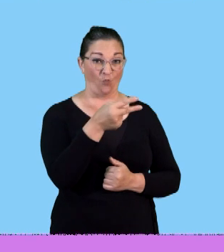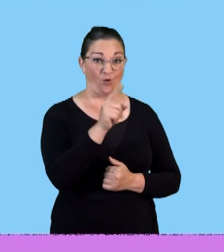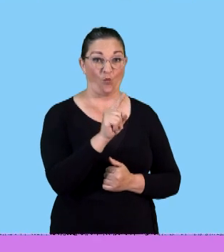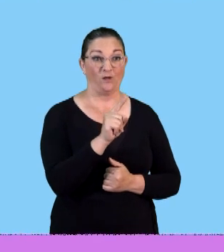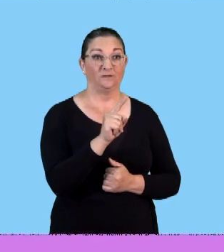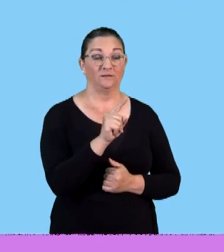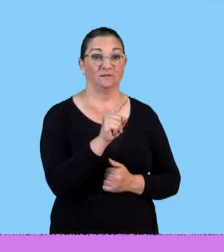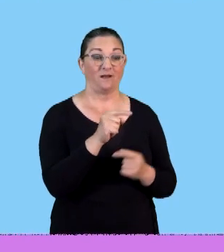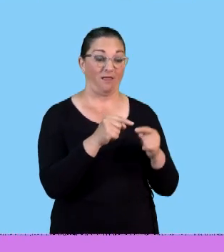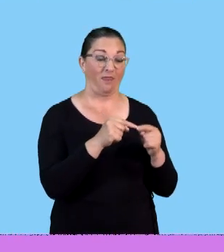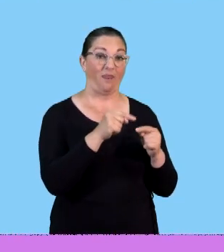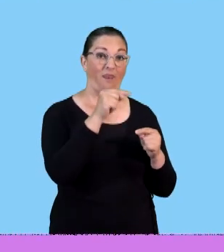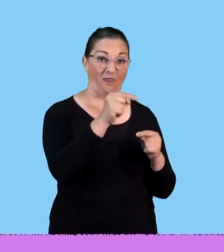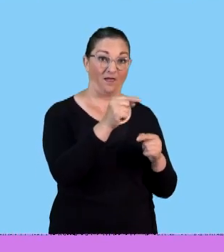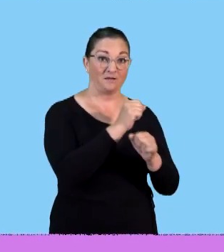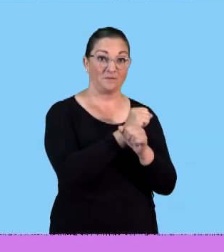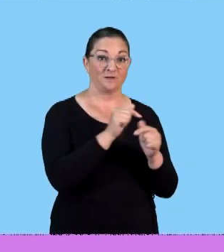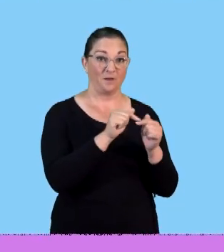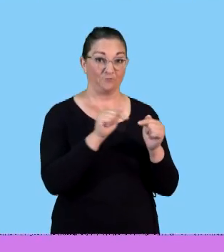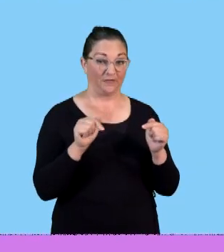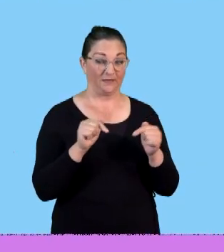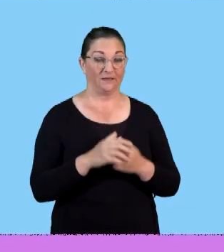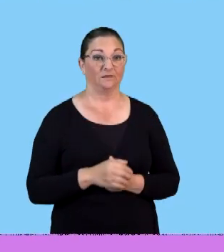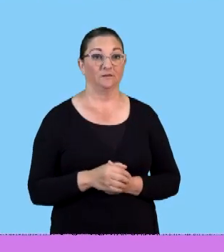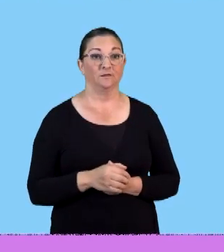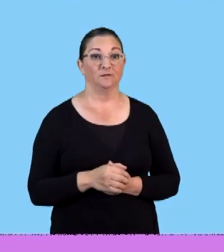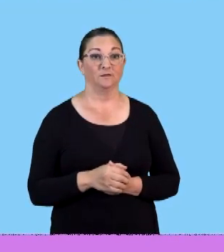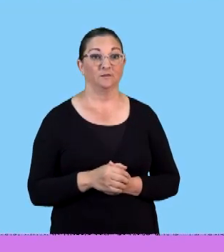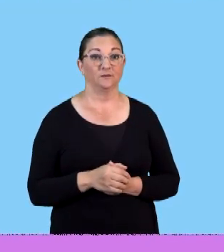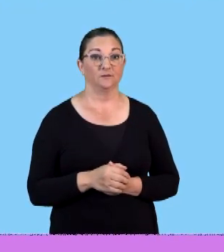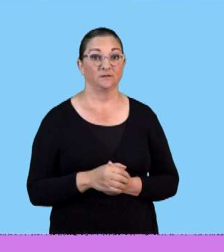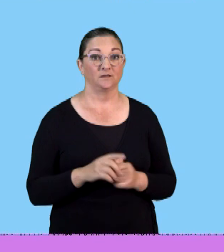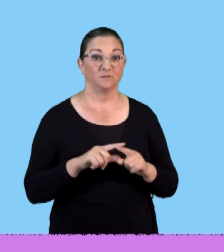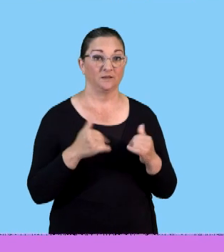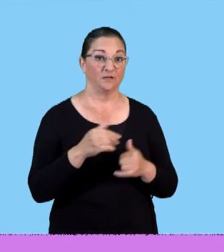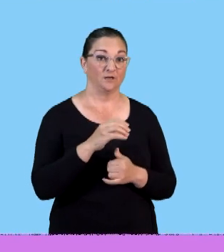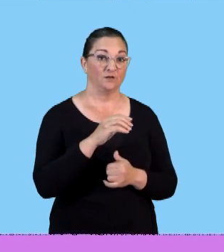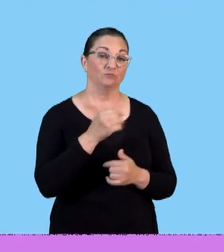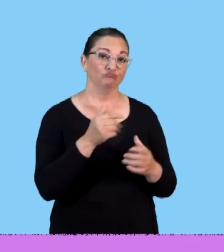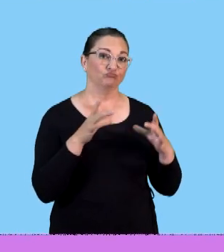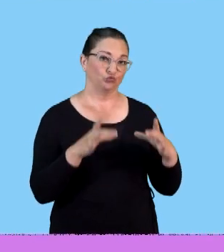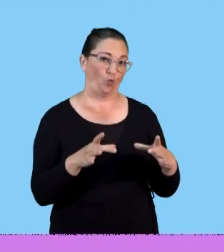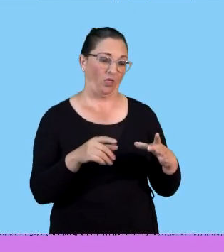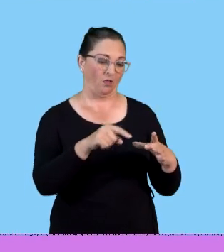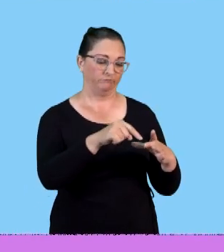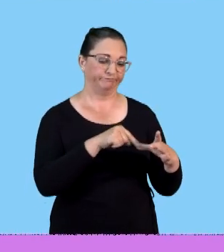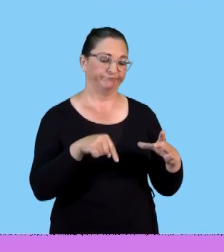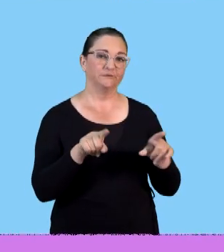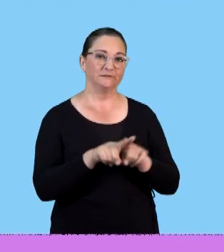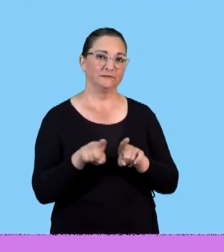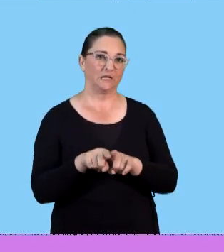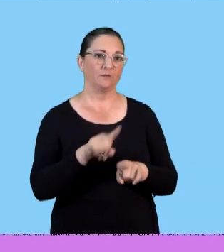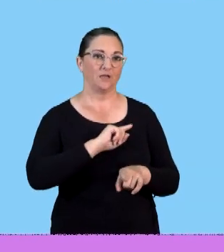equals, again, right, so length multiplied by breadth. Right, we can see this will be square tiles because it's the